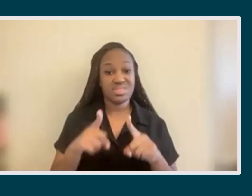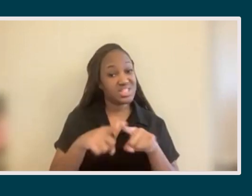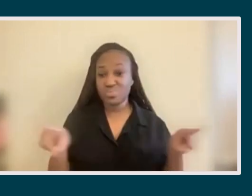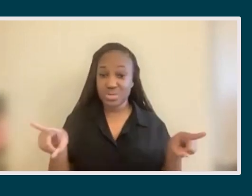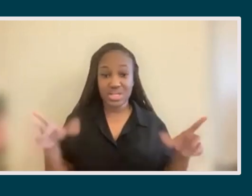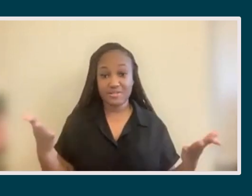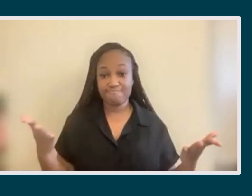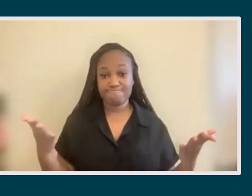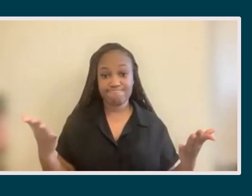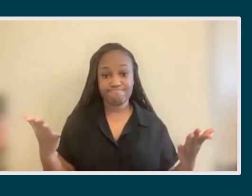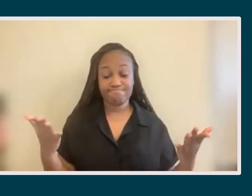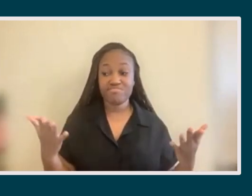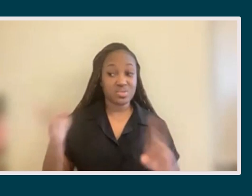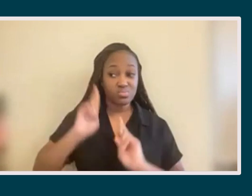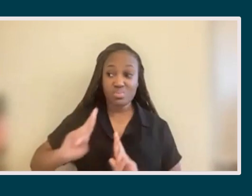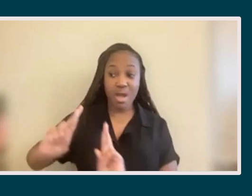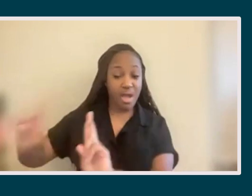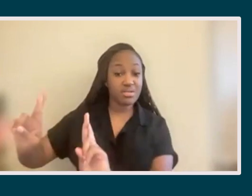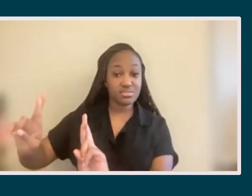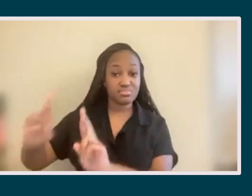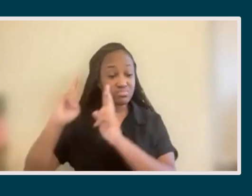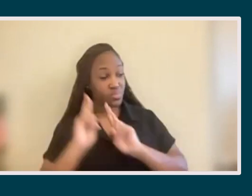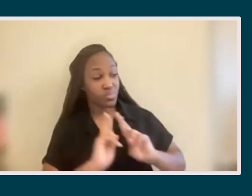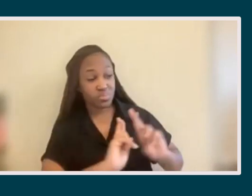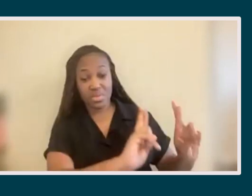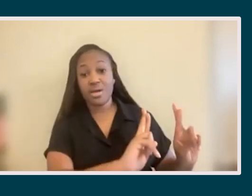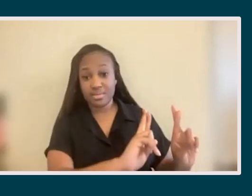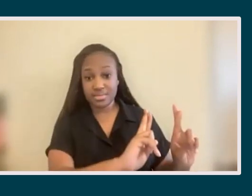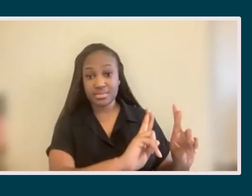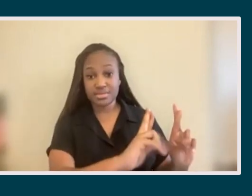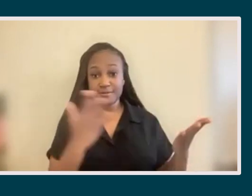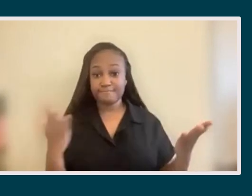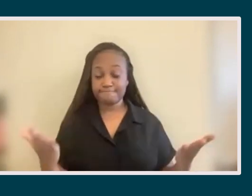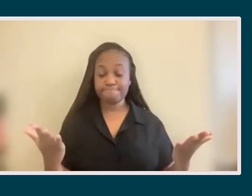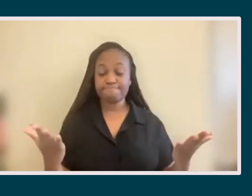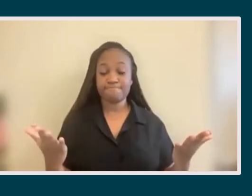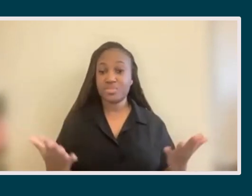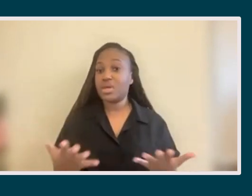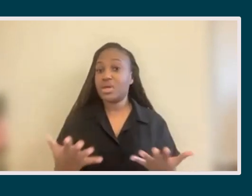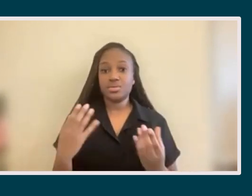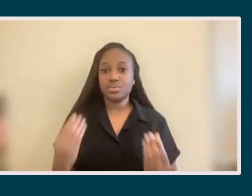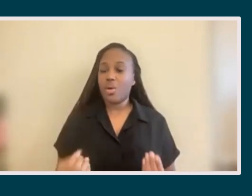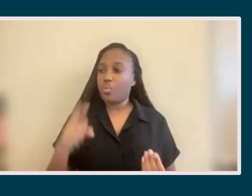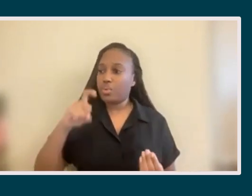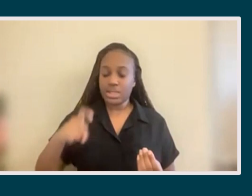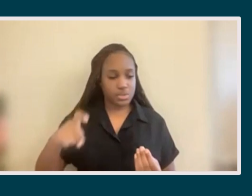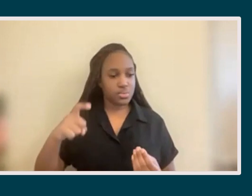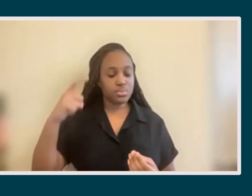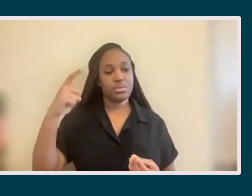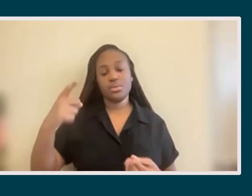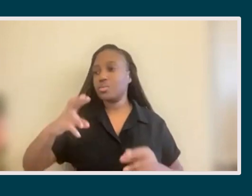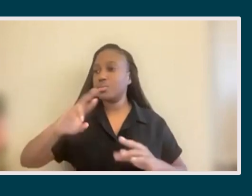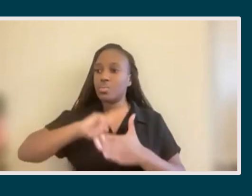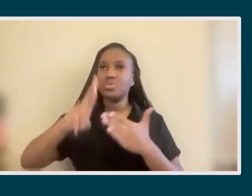It's, I respect you and your beliefs. Please respect me. And it is letting go of the outcome just in